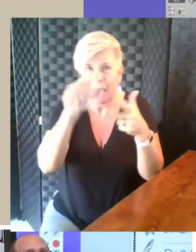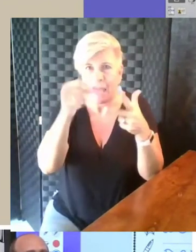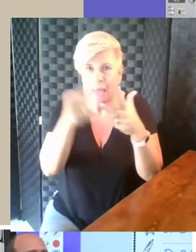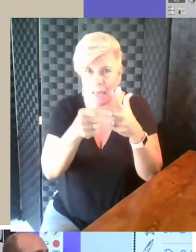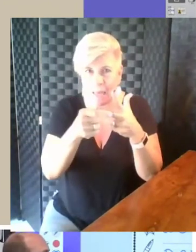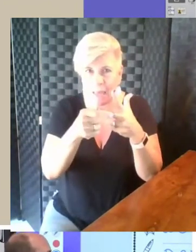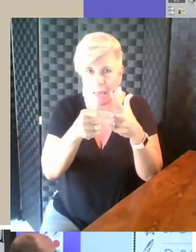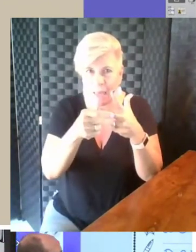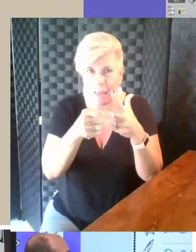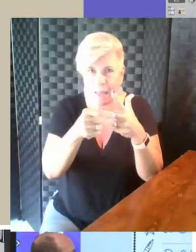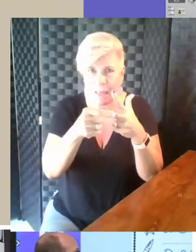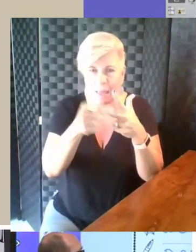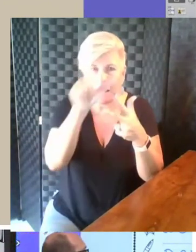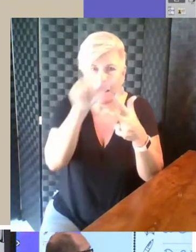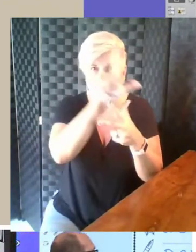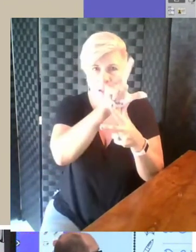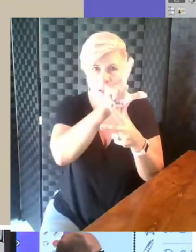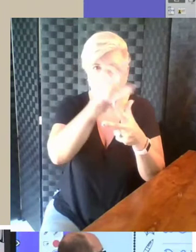g.